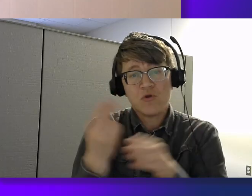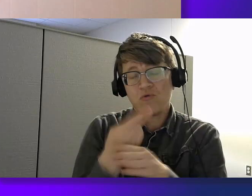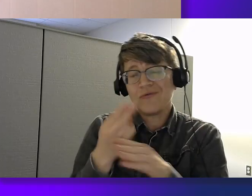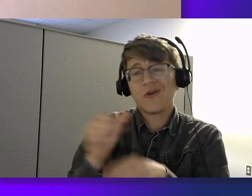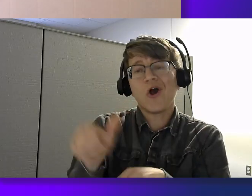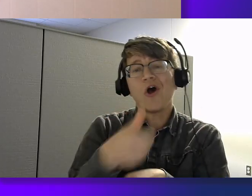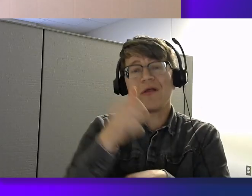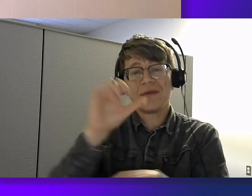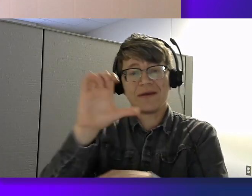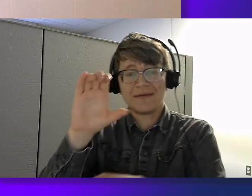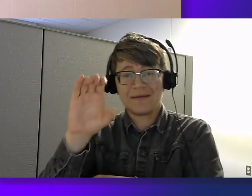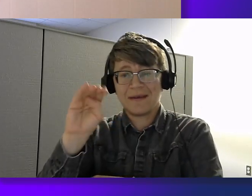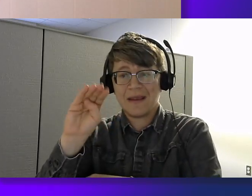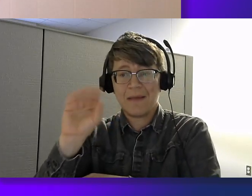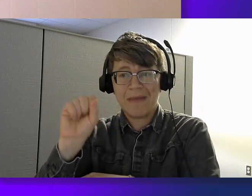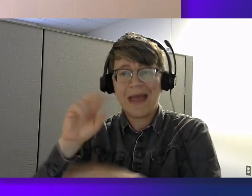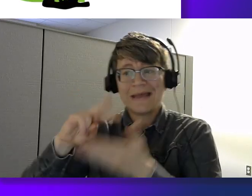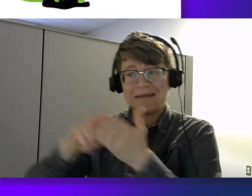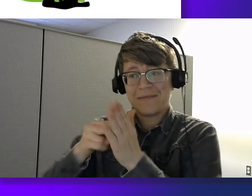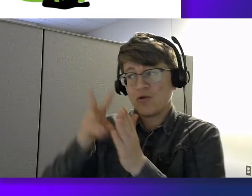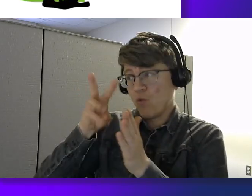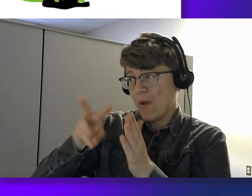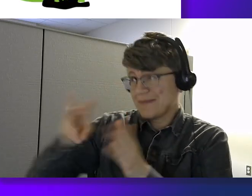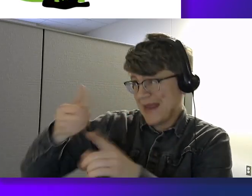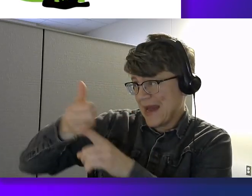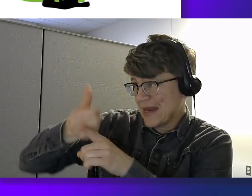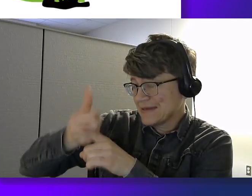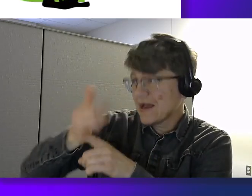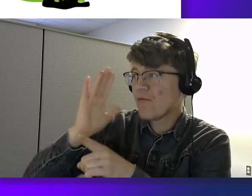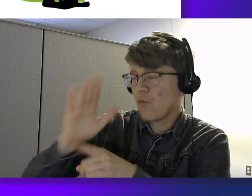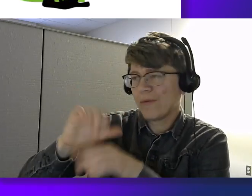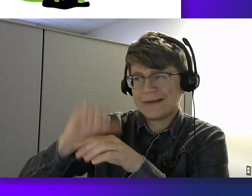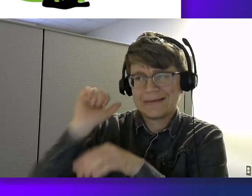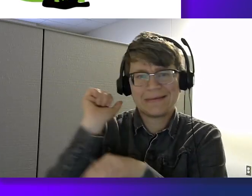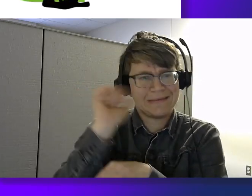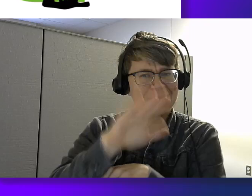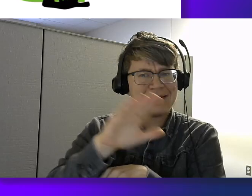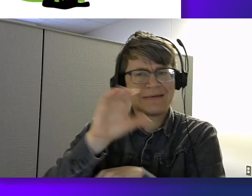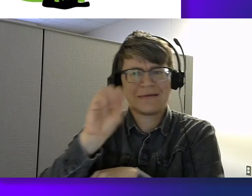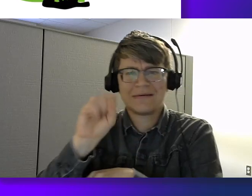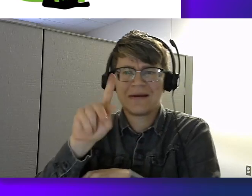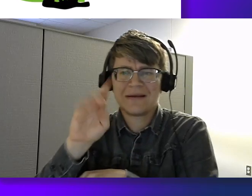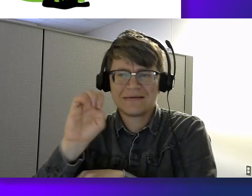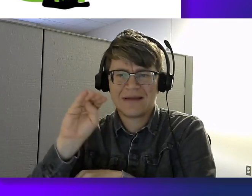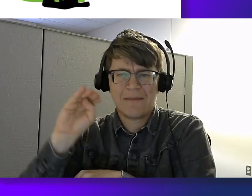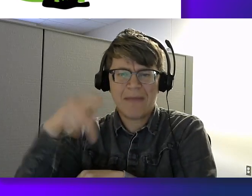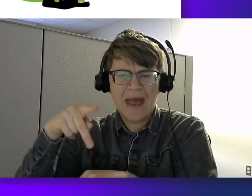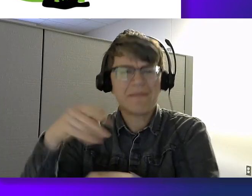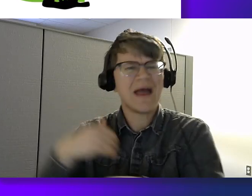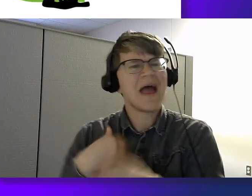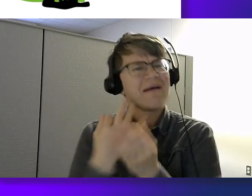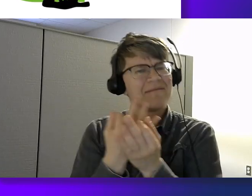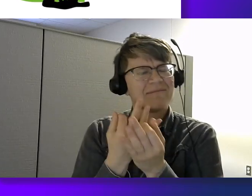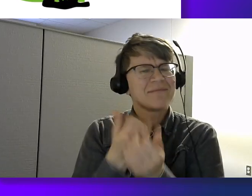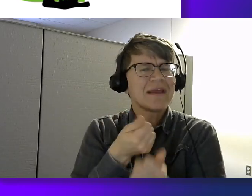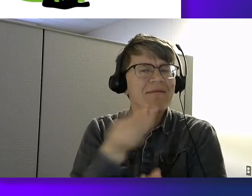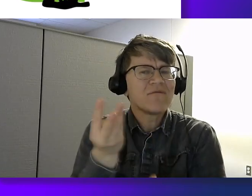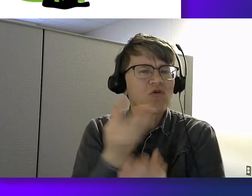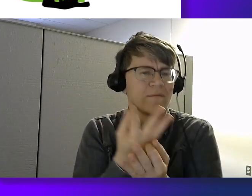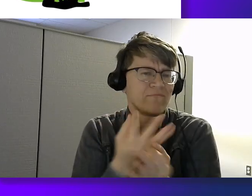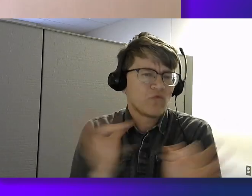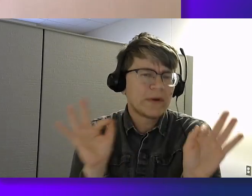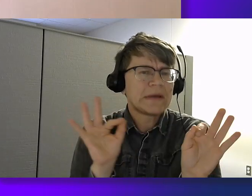easy solution to create your XML sitemap. Well, there are a few free solutions, including Screaming Frog and